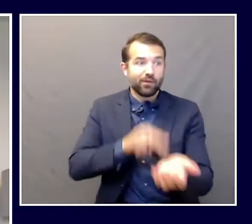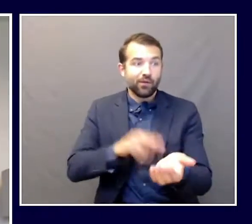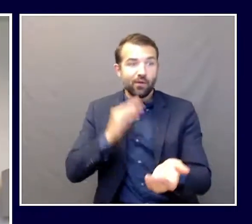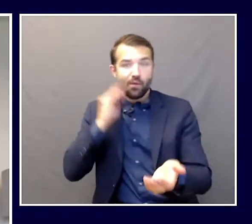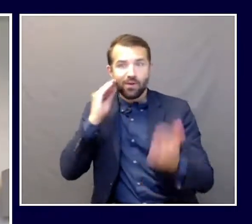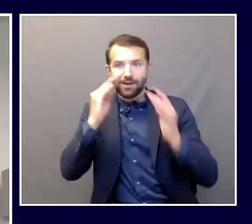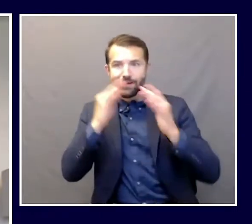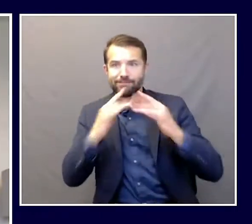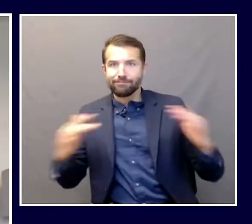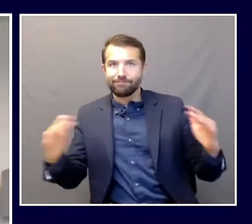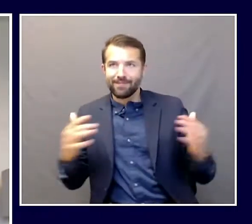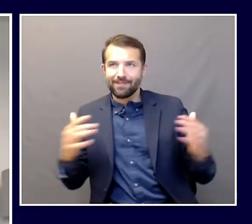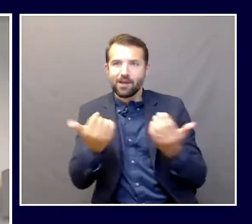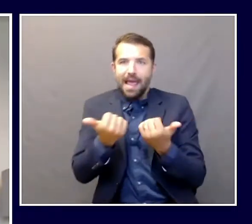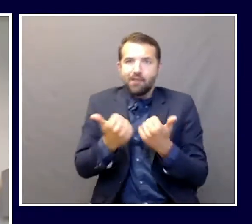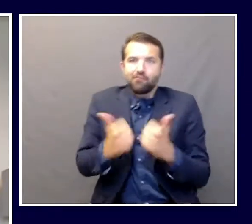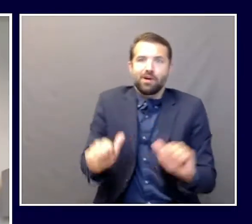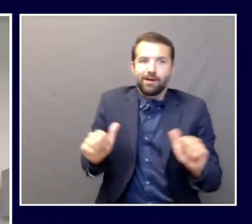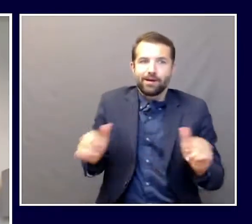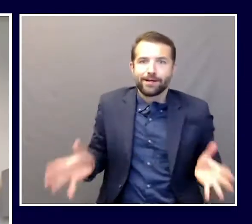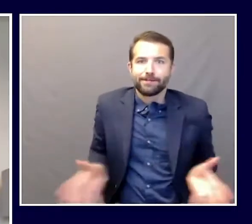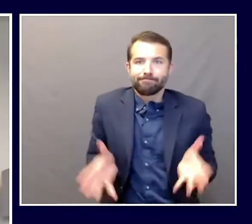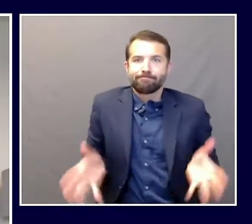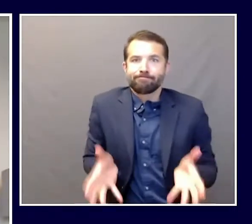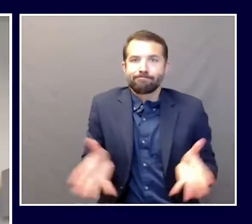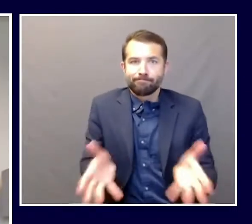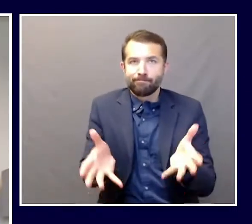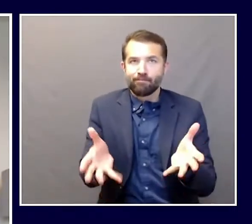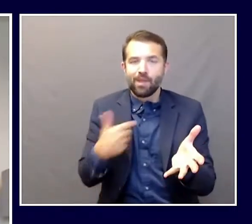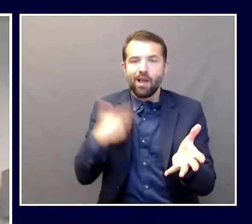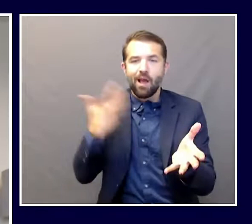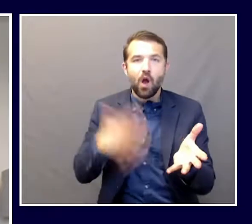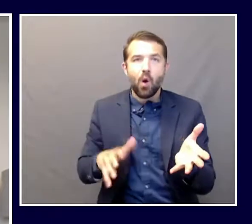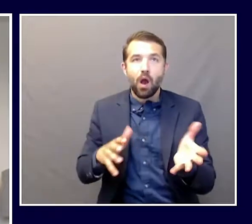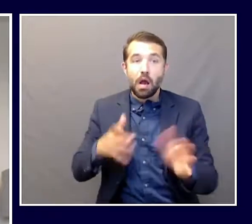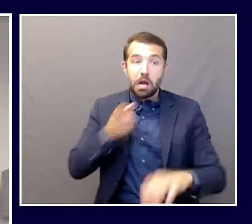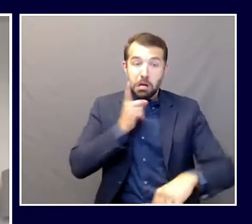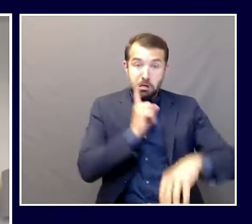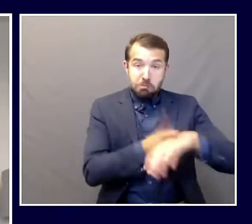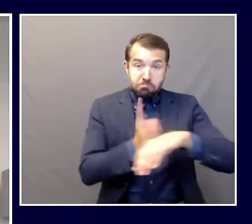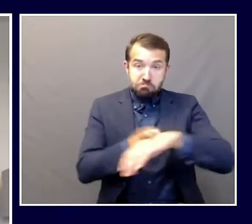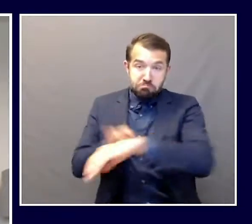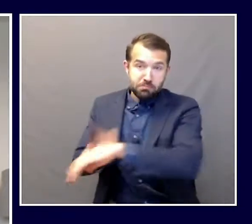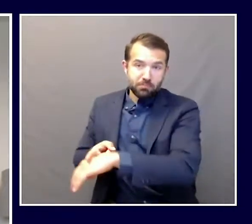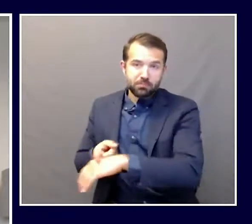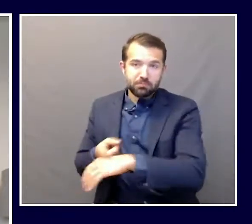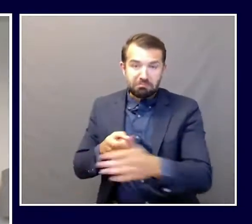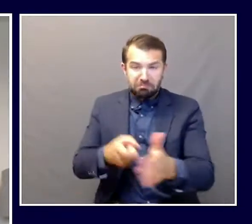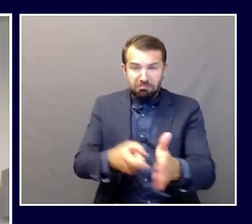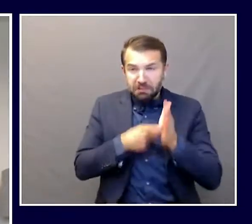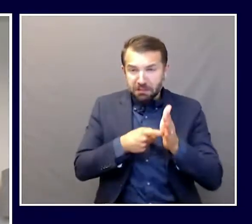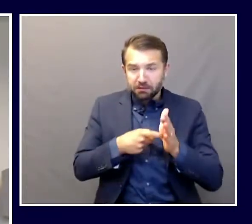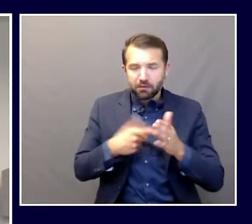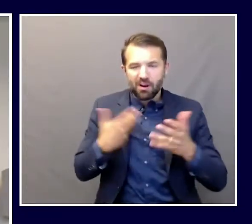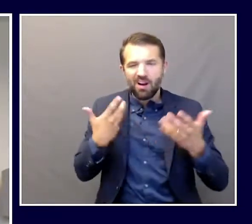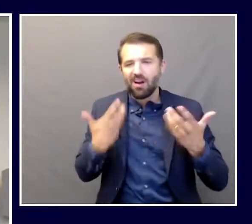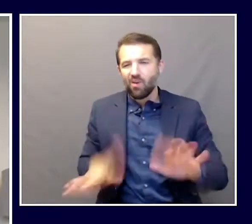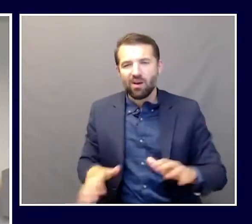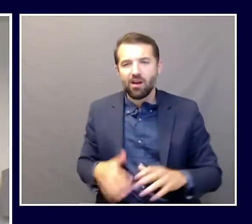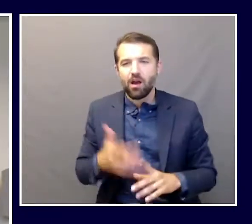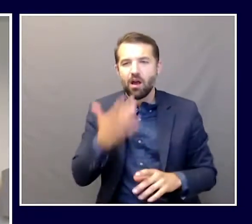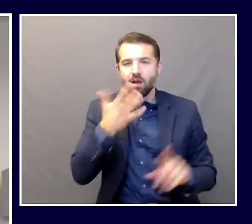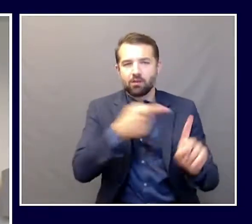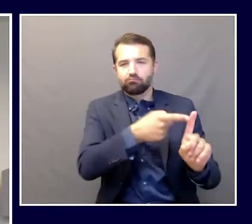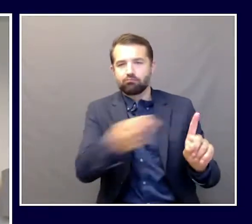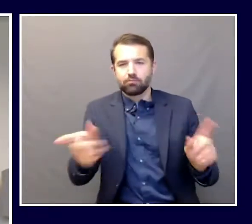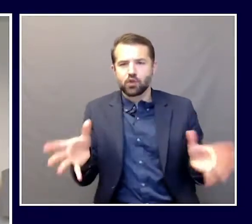stick. All right, thank you. Let me go back to Brian. Can you hear me now? Yep, sure